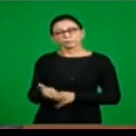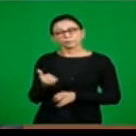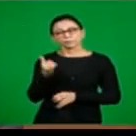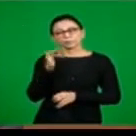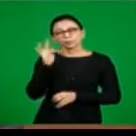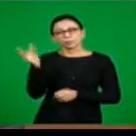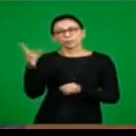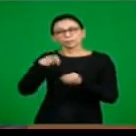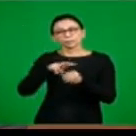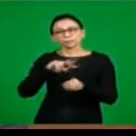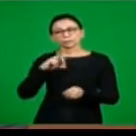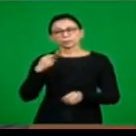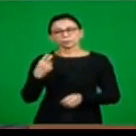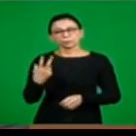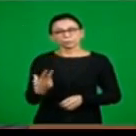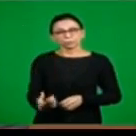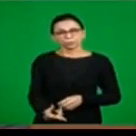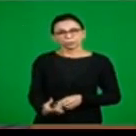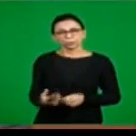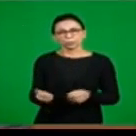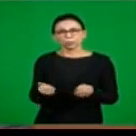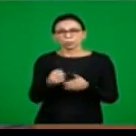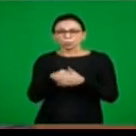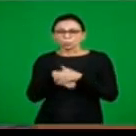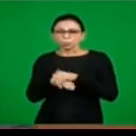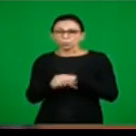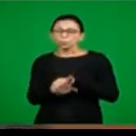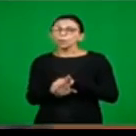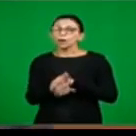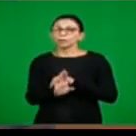11. I'm coming quickly.